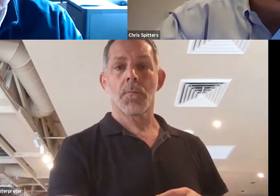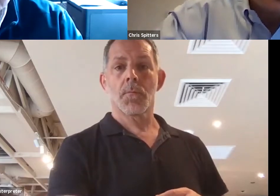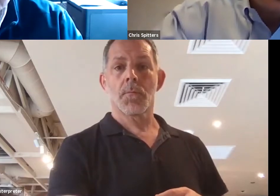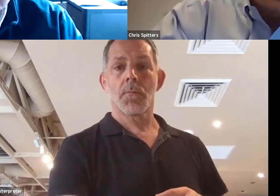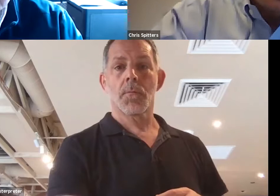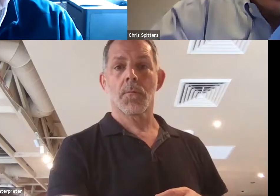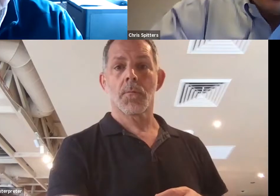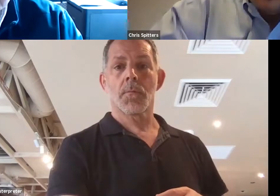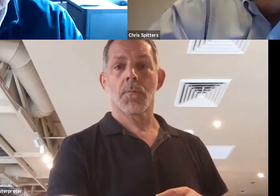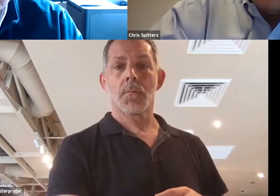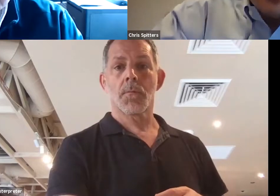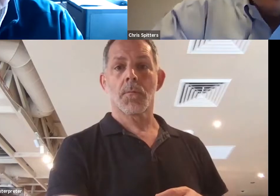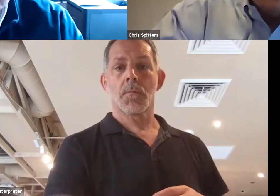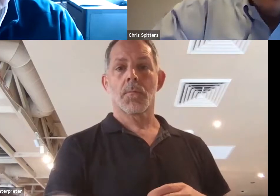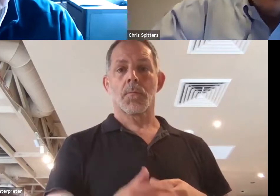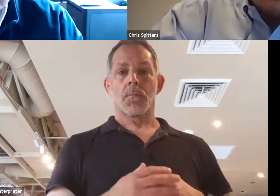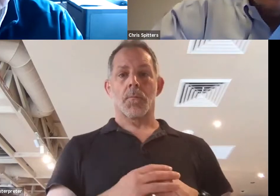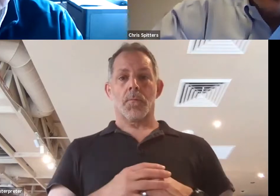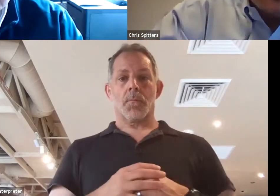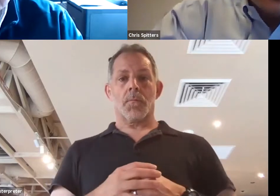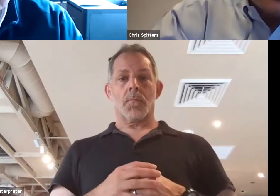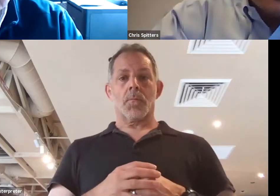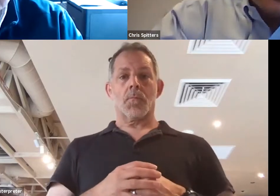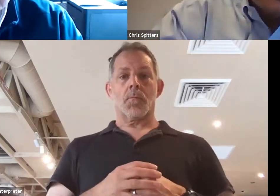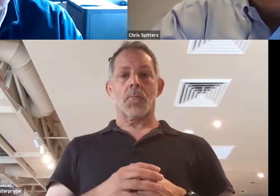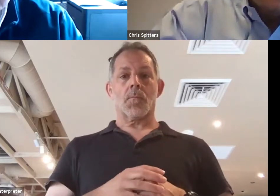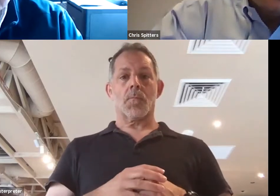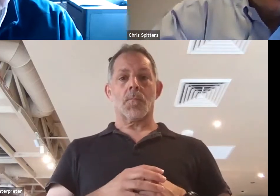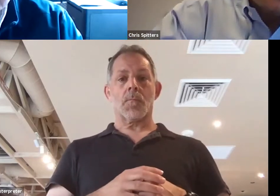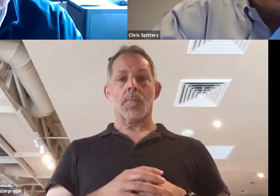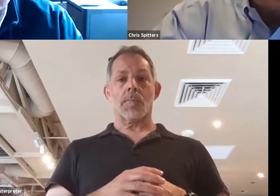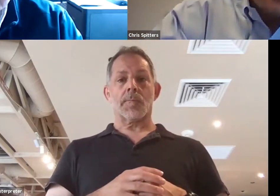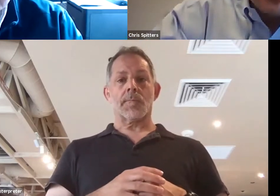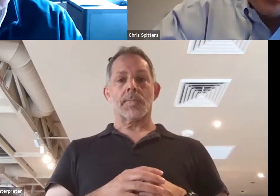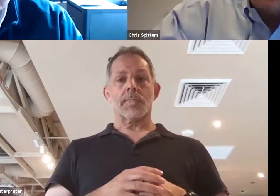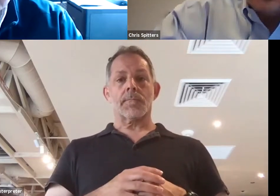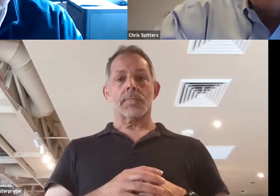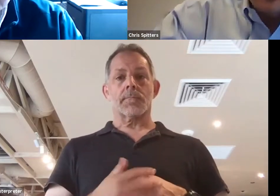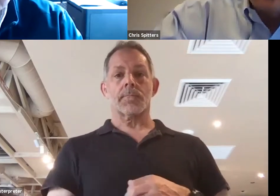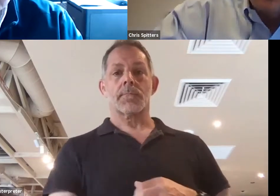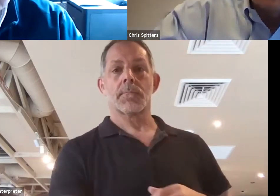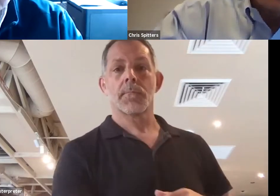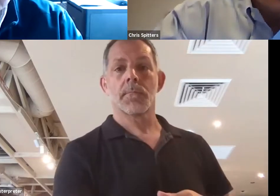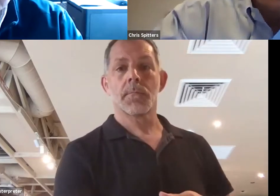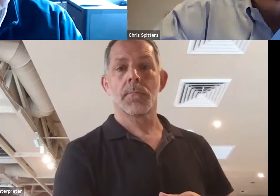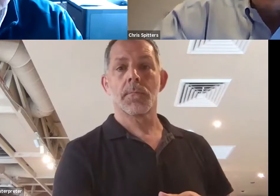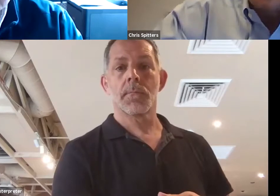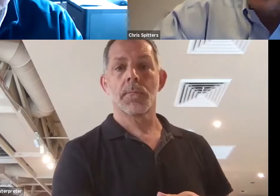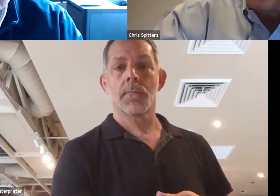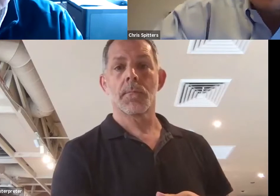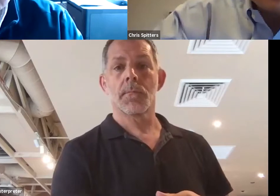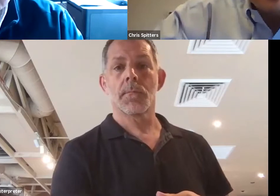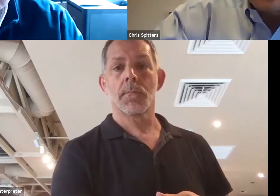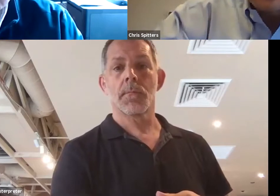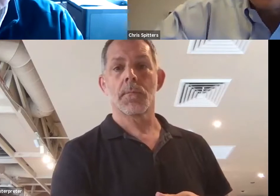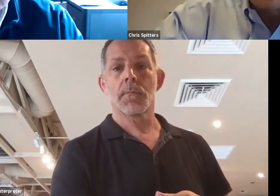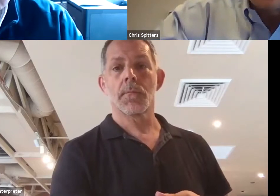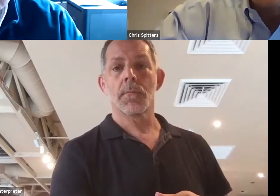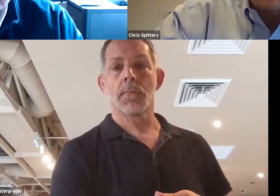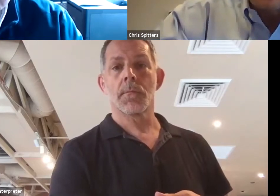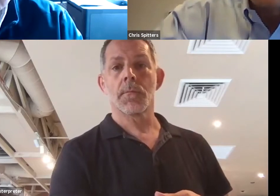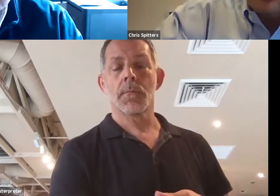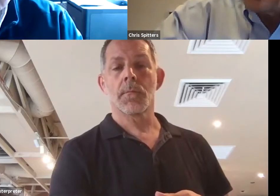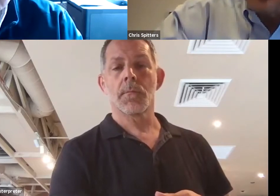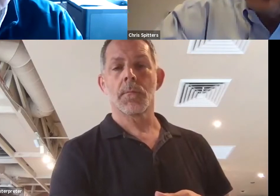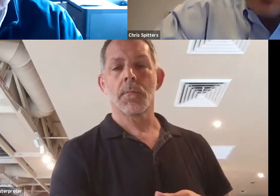community and the community at large are appropriate. And that's what that framework's for. It's based on science, and again, it's